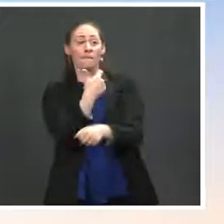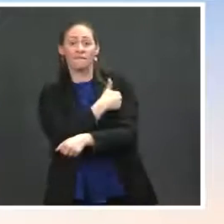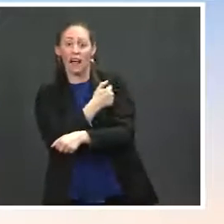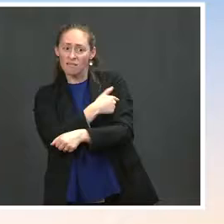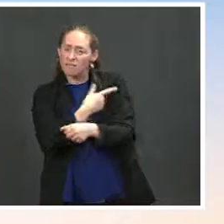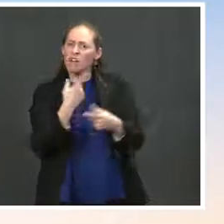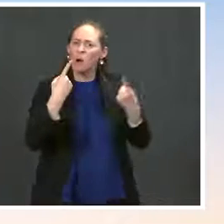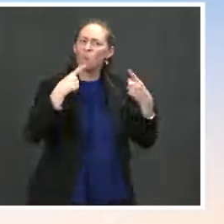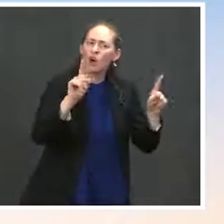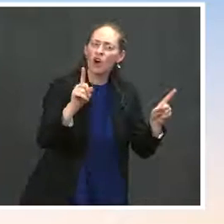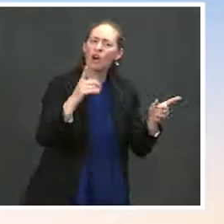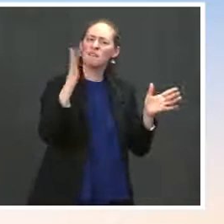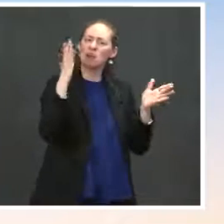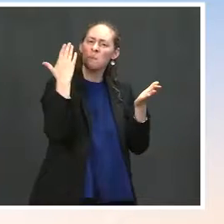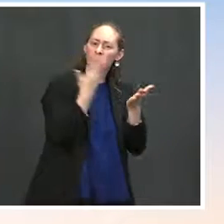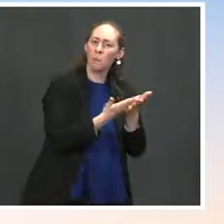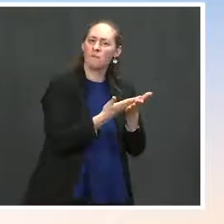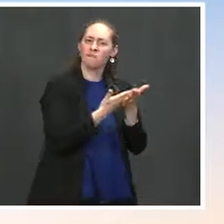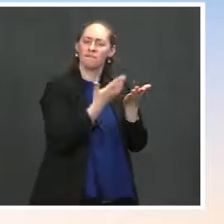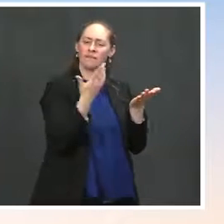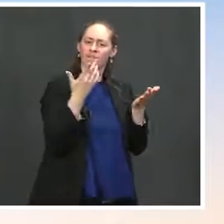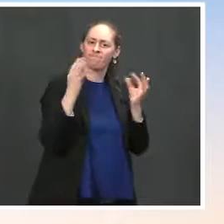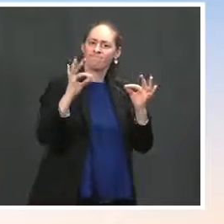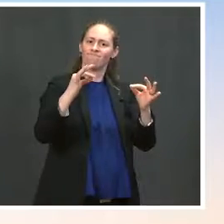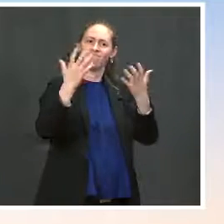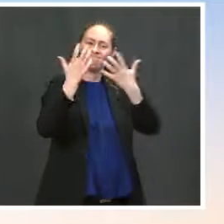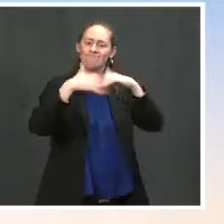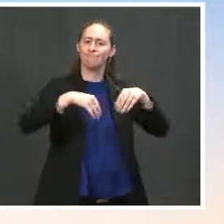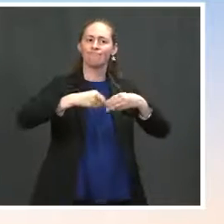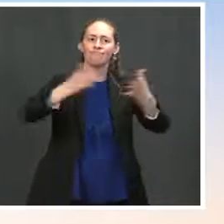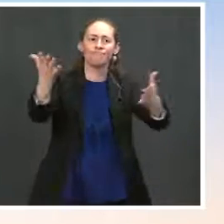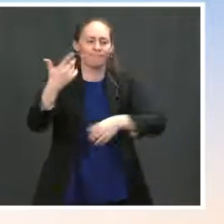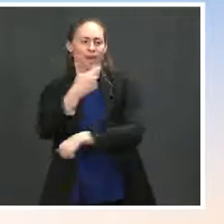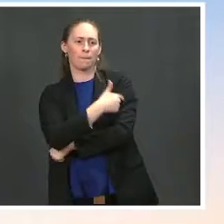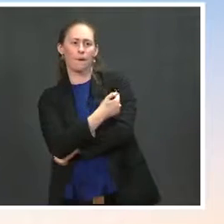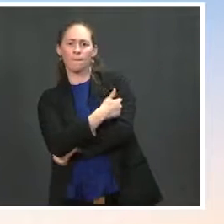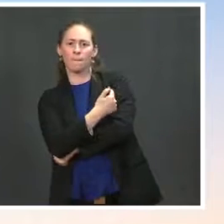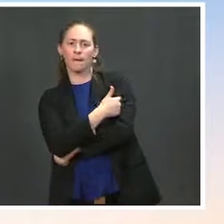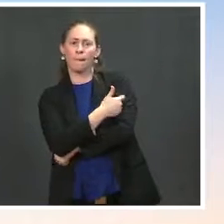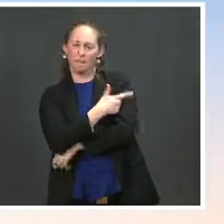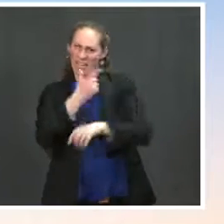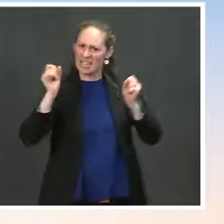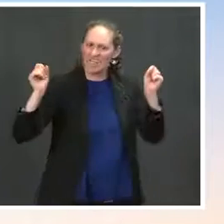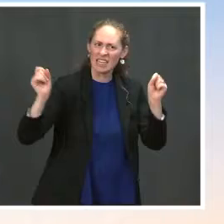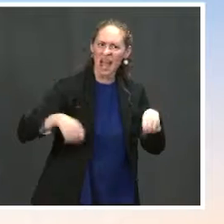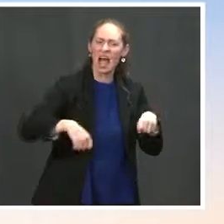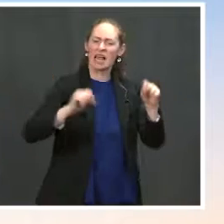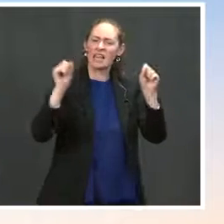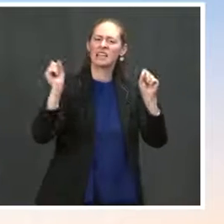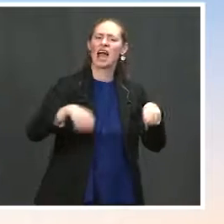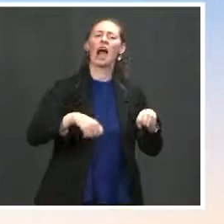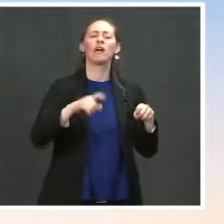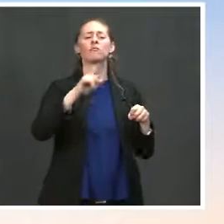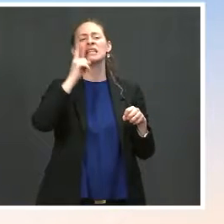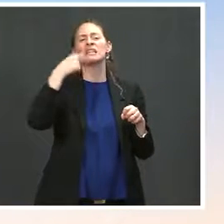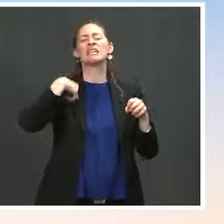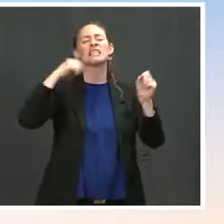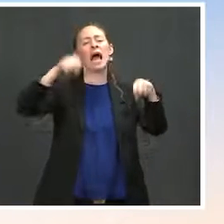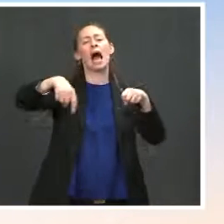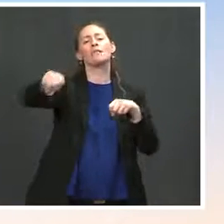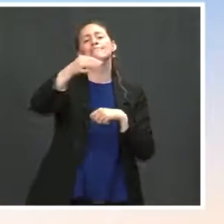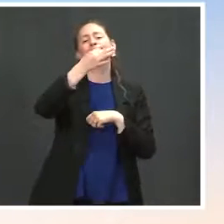shown we have the ability to get them out and put them in people's arms. So I believe that we have the ability.